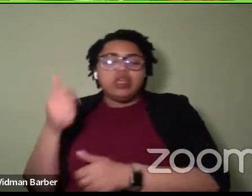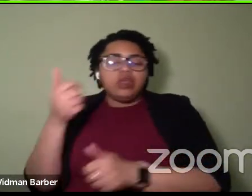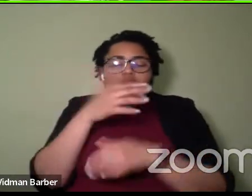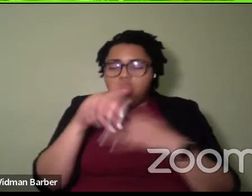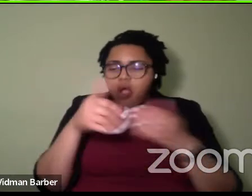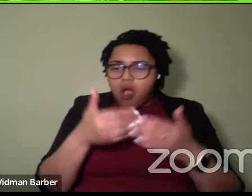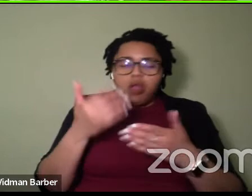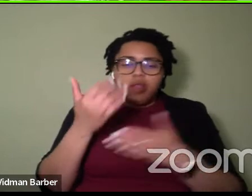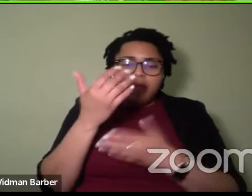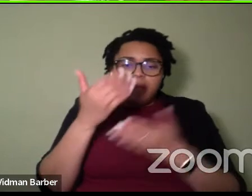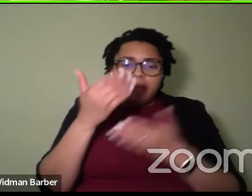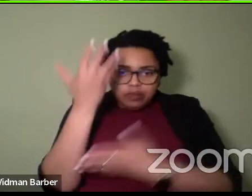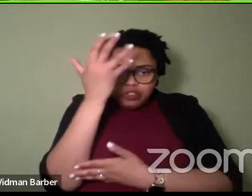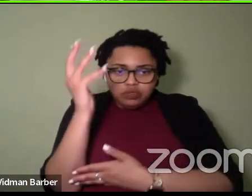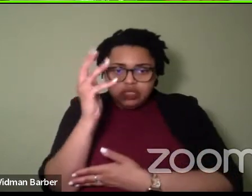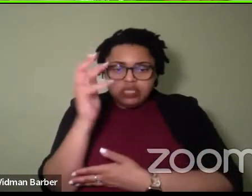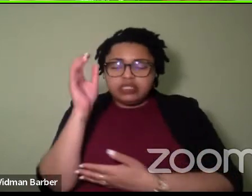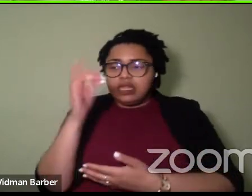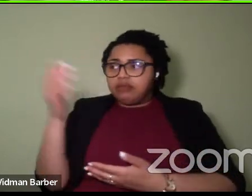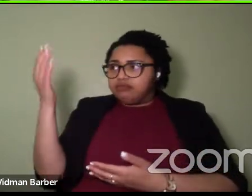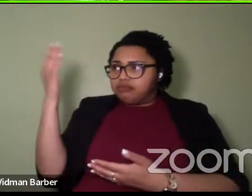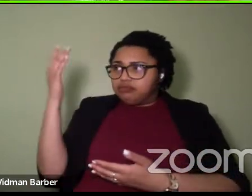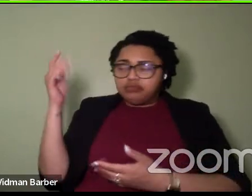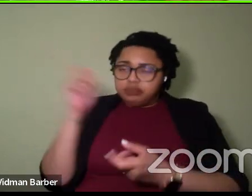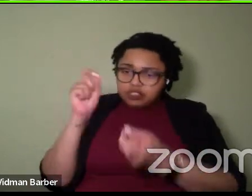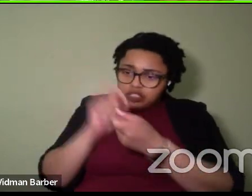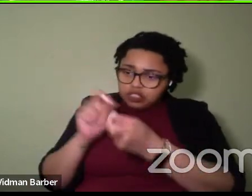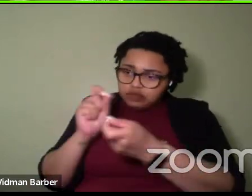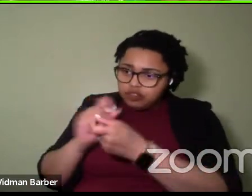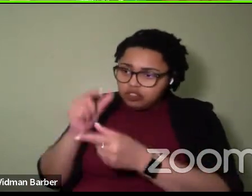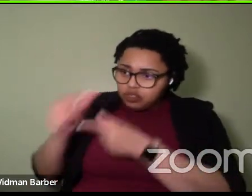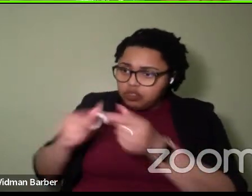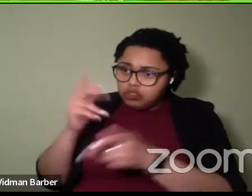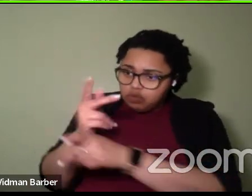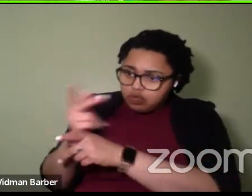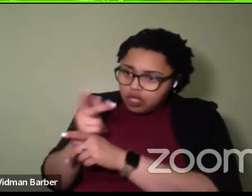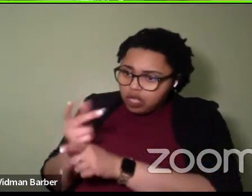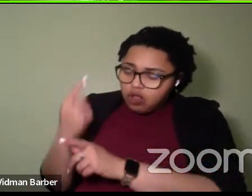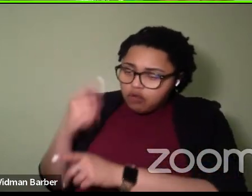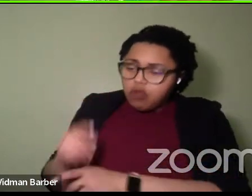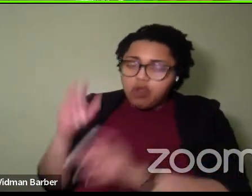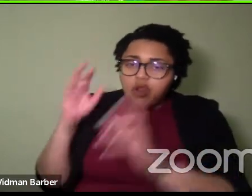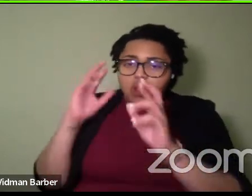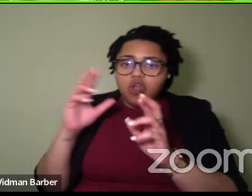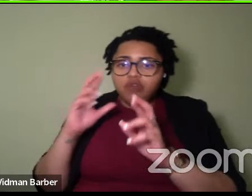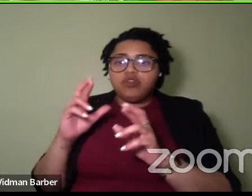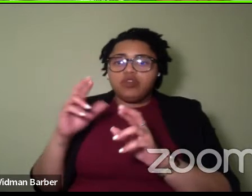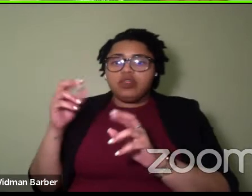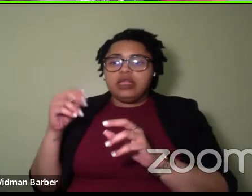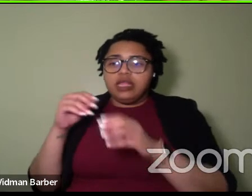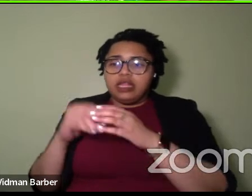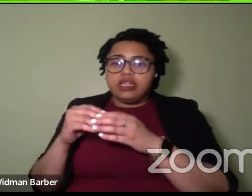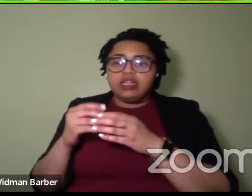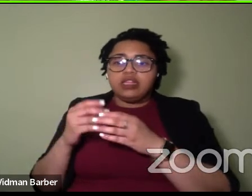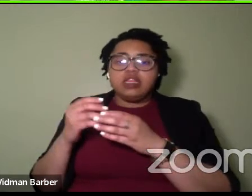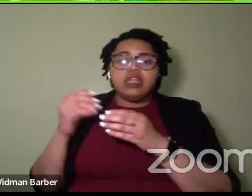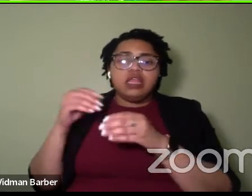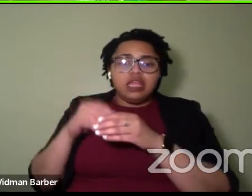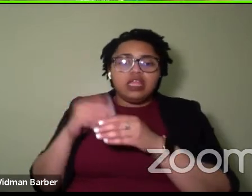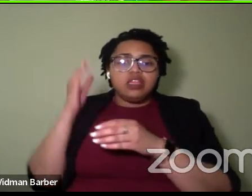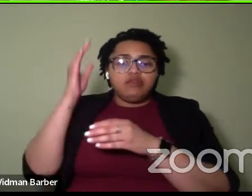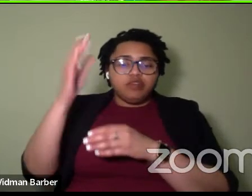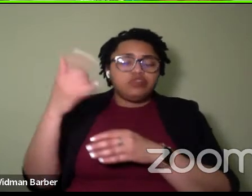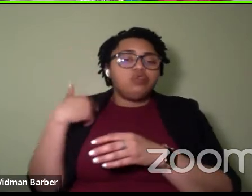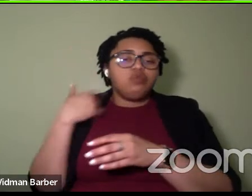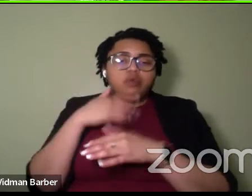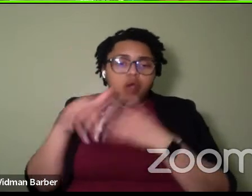to be caretaking for. And, hopefully in the future, we're going to collectively build a forest, right? Where we no longer feel like we're